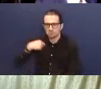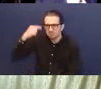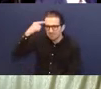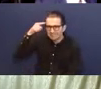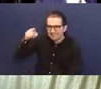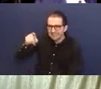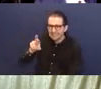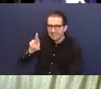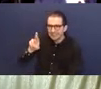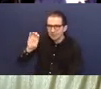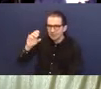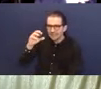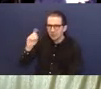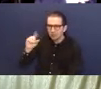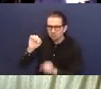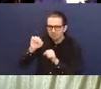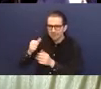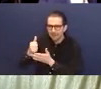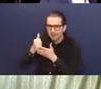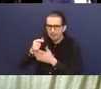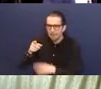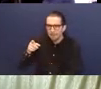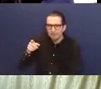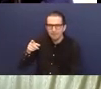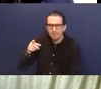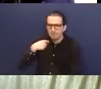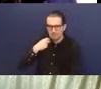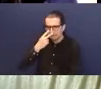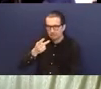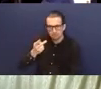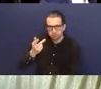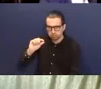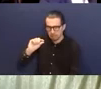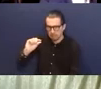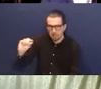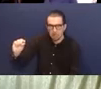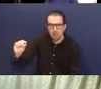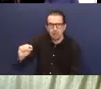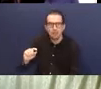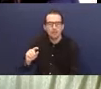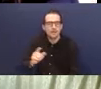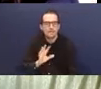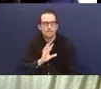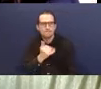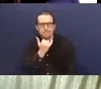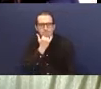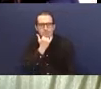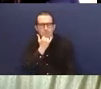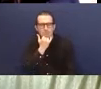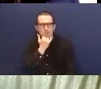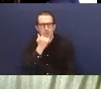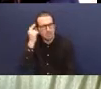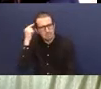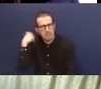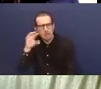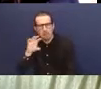put it over. Because of the two of them in the same. So this one has become very small. Okay, well, I'll help